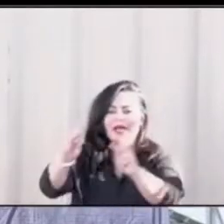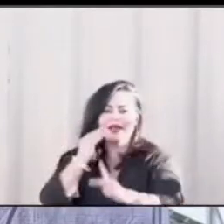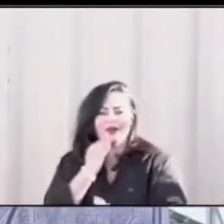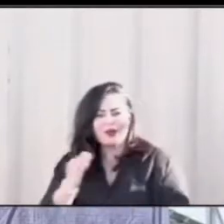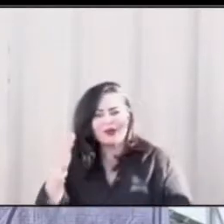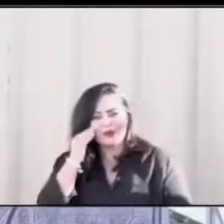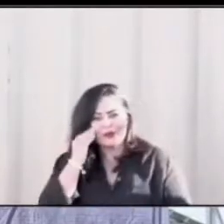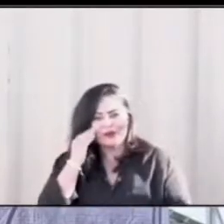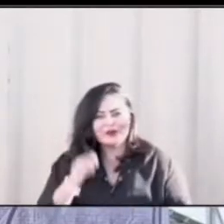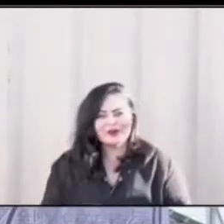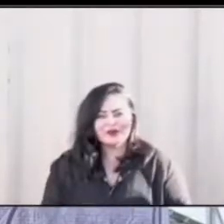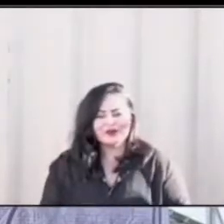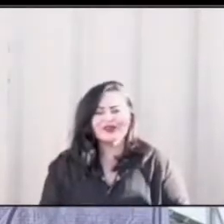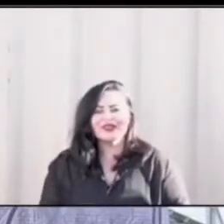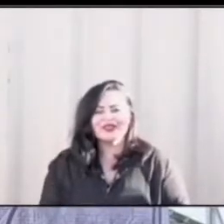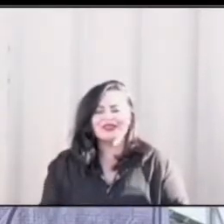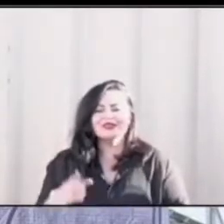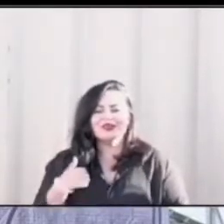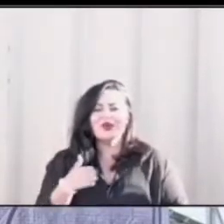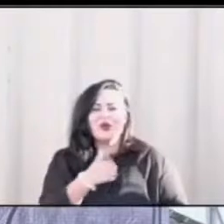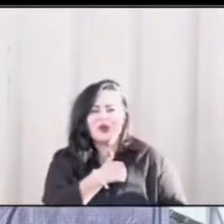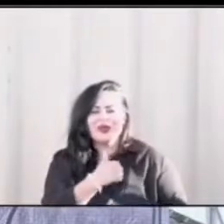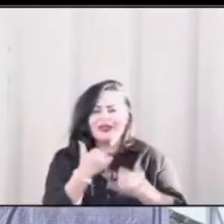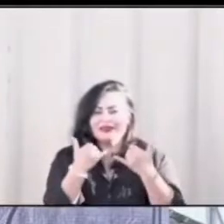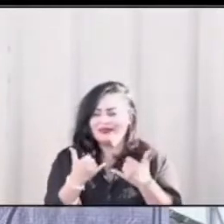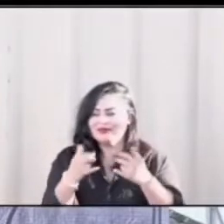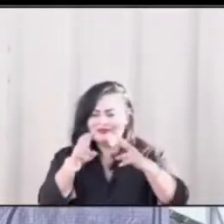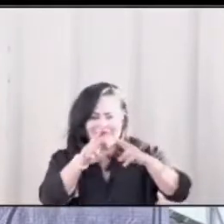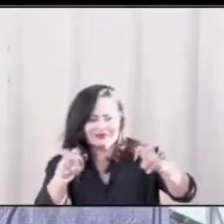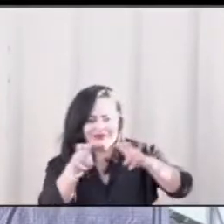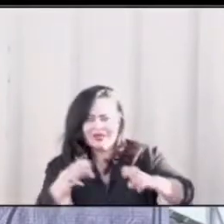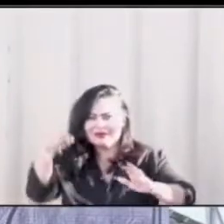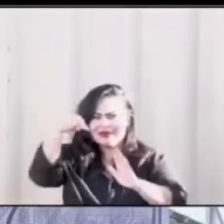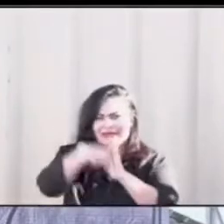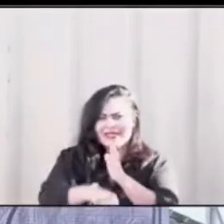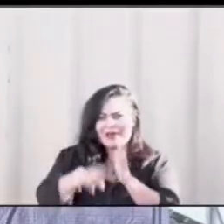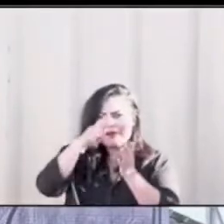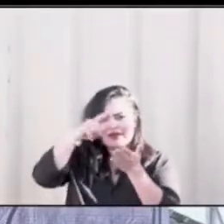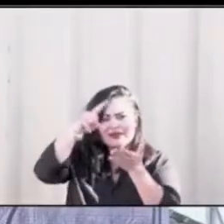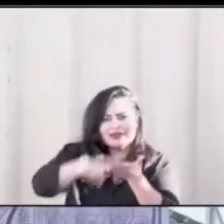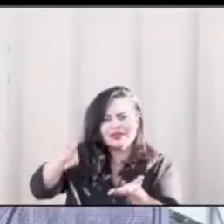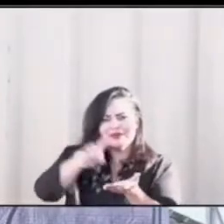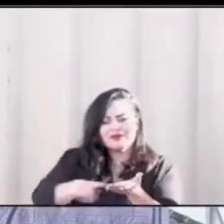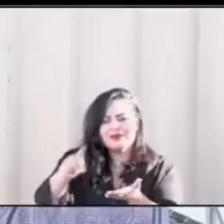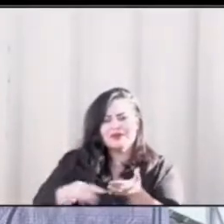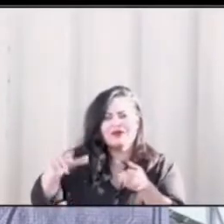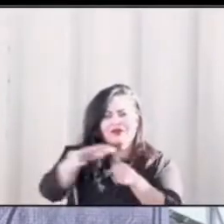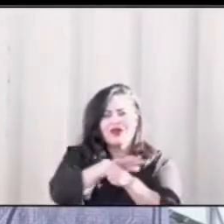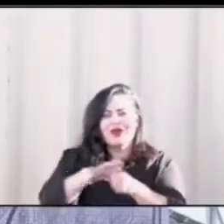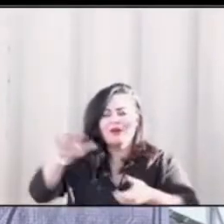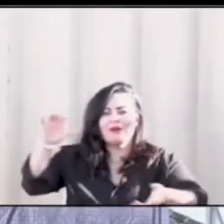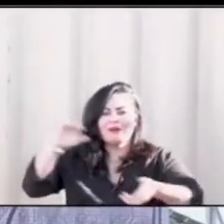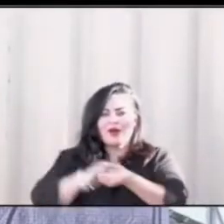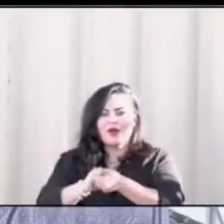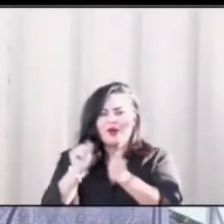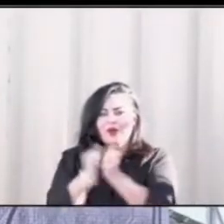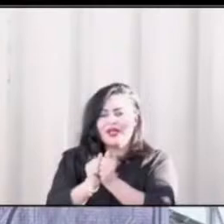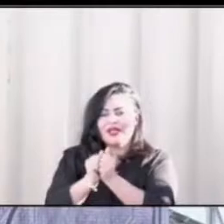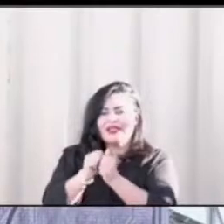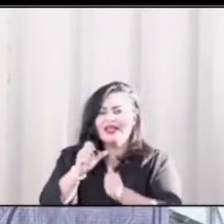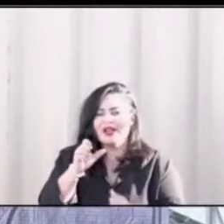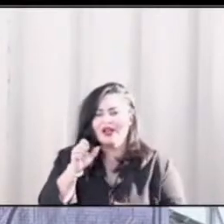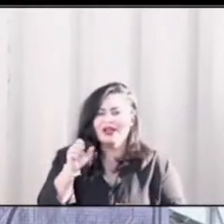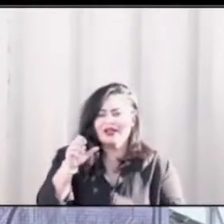So doing that, what we're doing is we're conducting thorough damage assessments, and we're in partnership with our USAR teams,